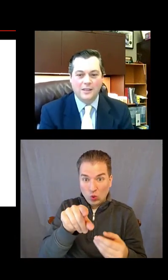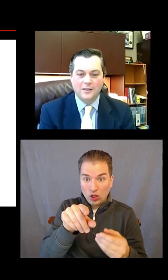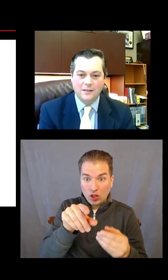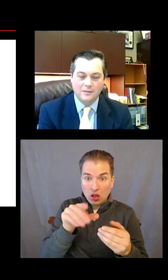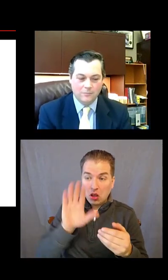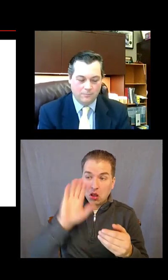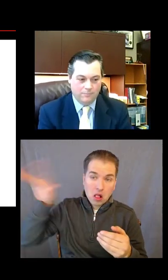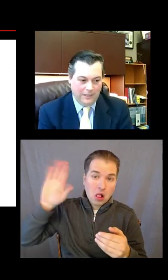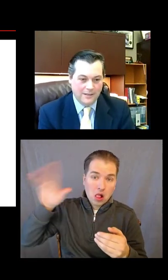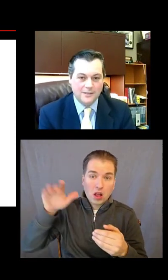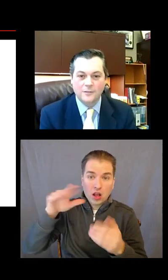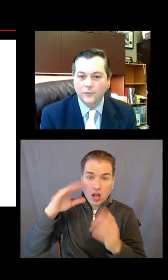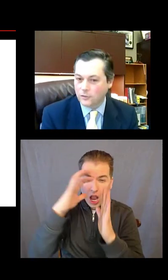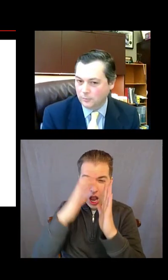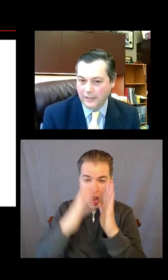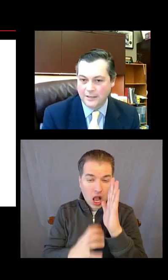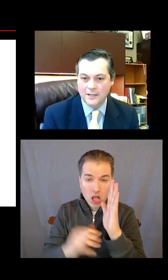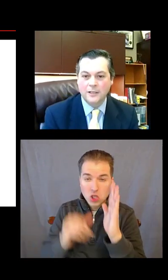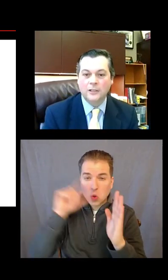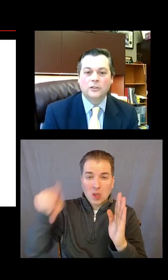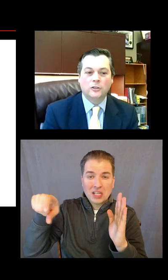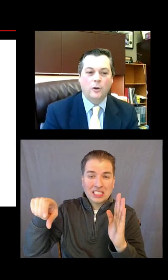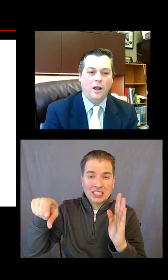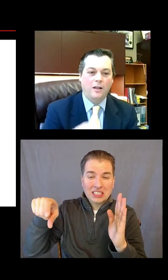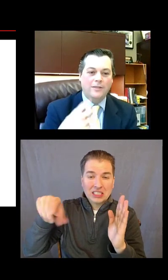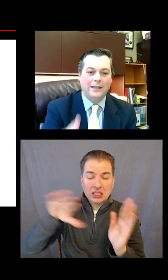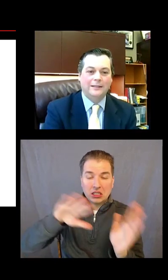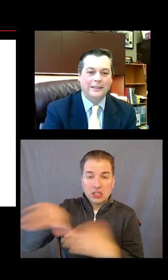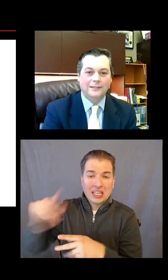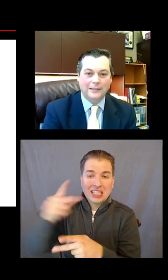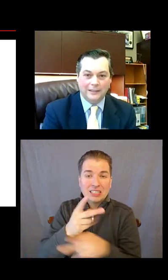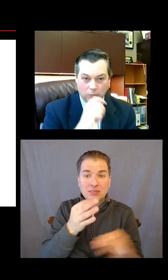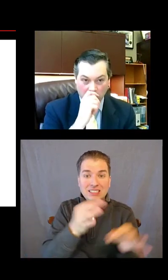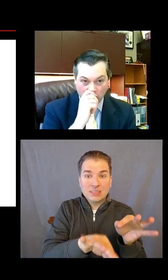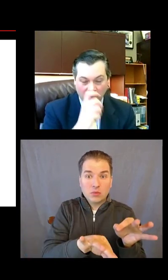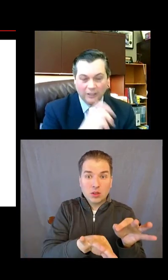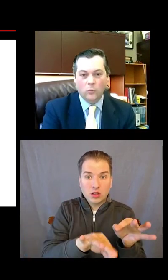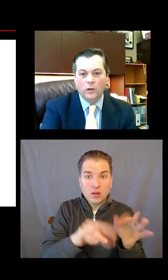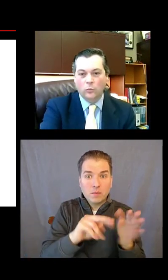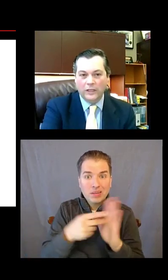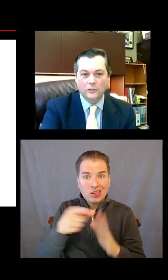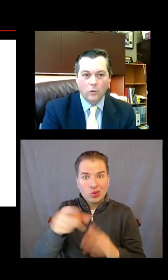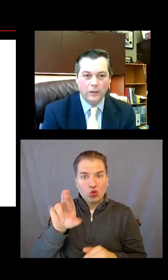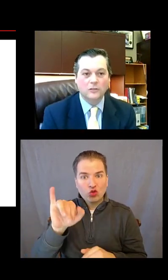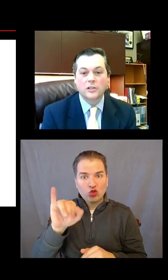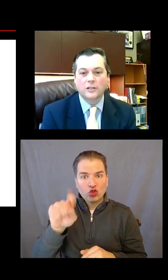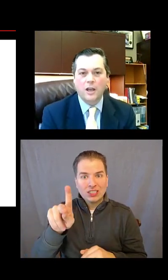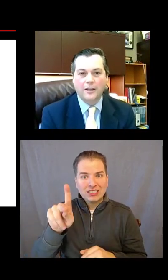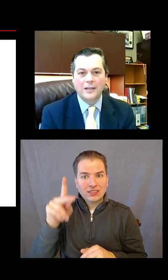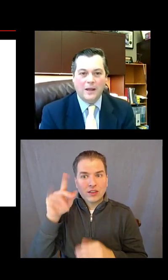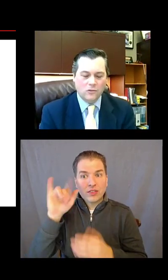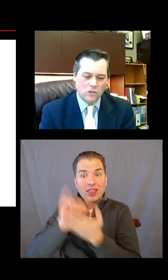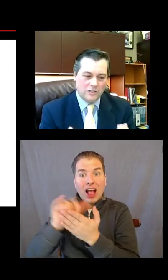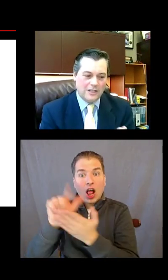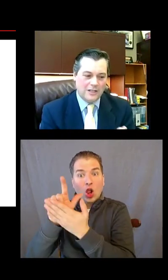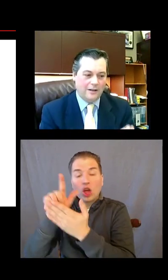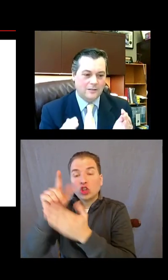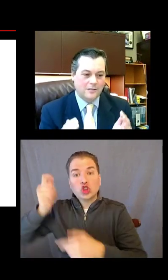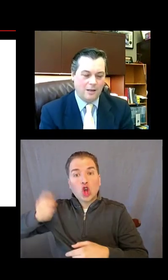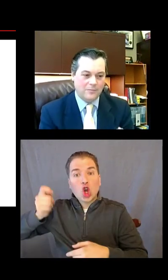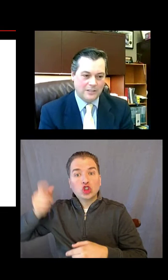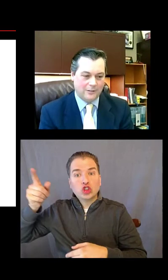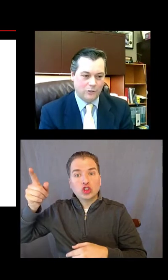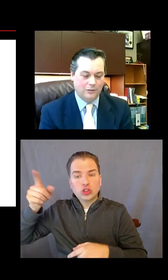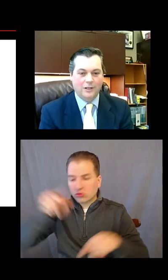putting the thing in place in the first place? So all that legalese, when you look at what we lawyers are talking about just on